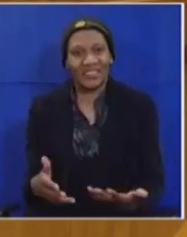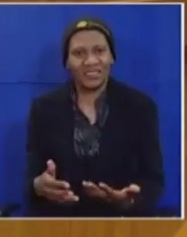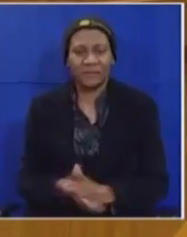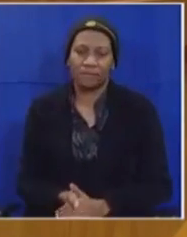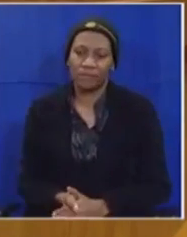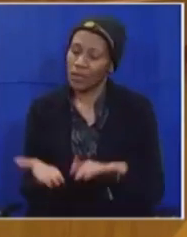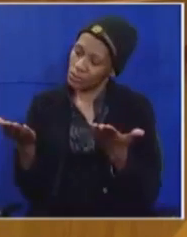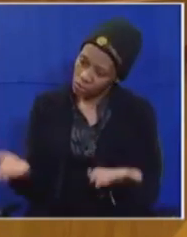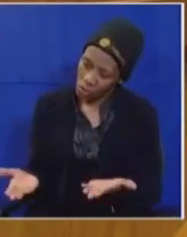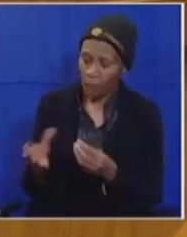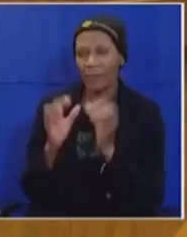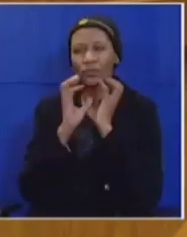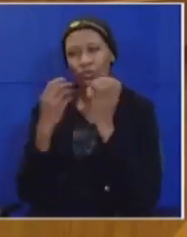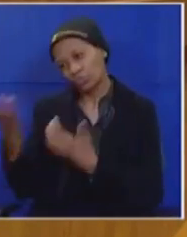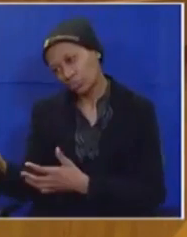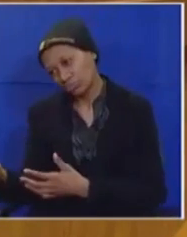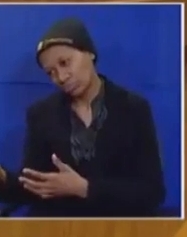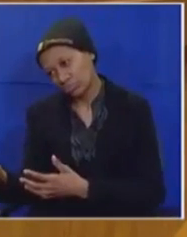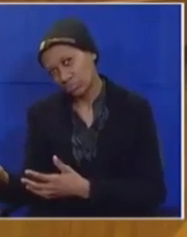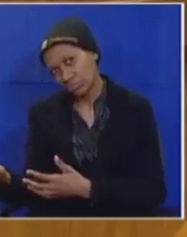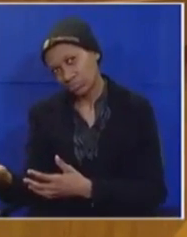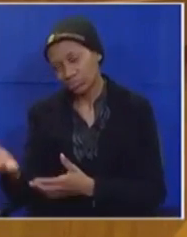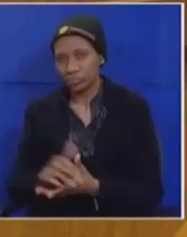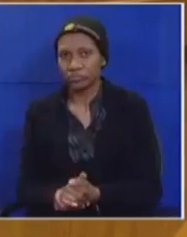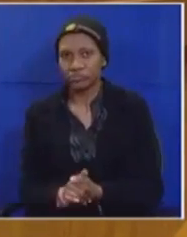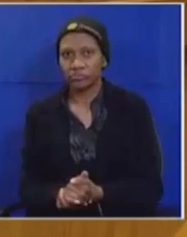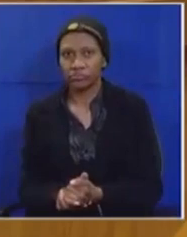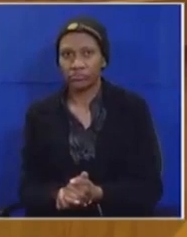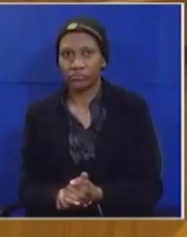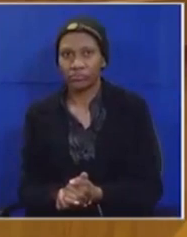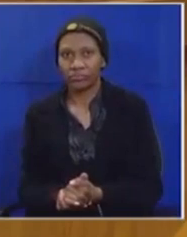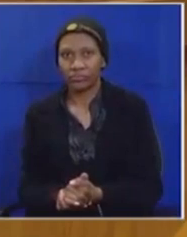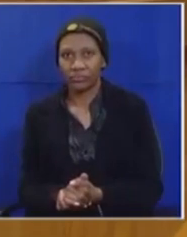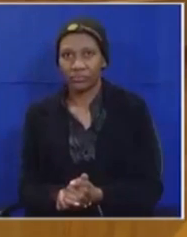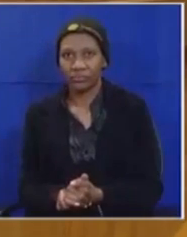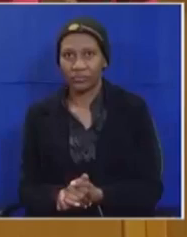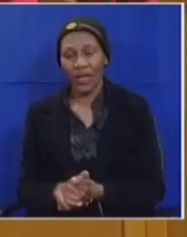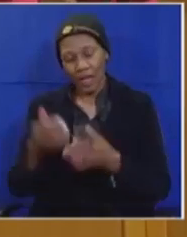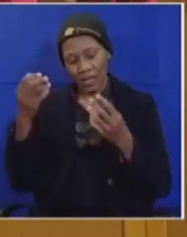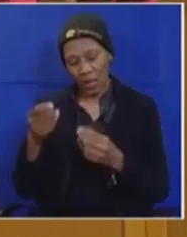I think we should not rob. Orders, Deputy Speaker.